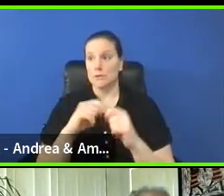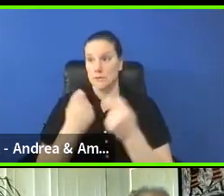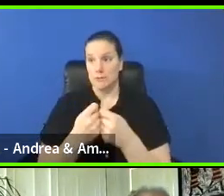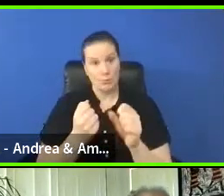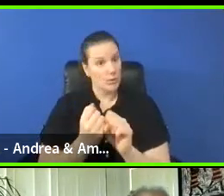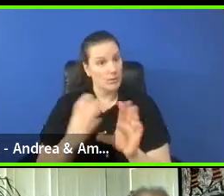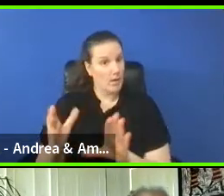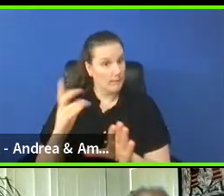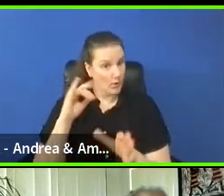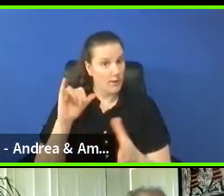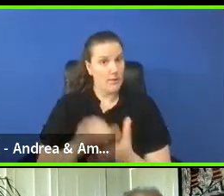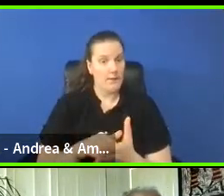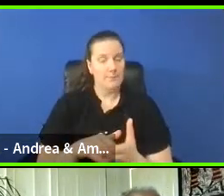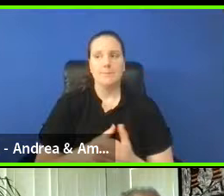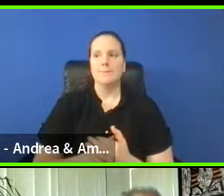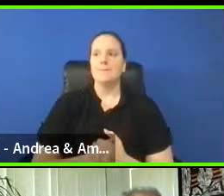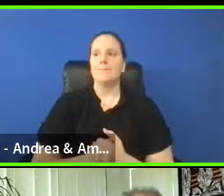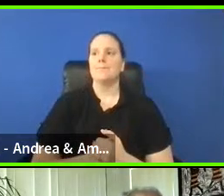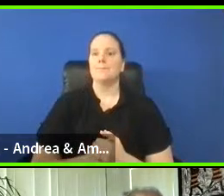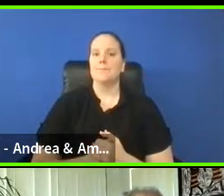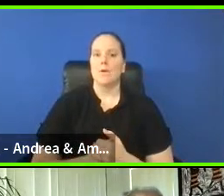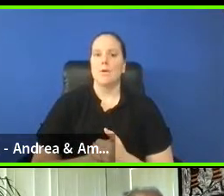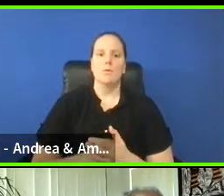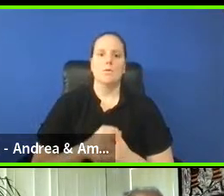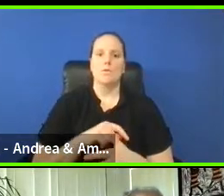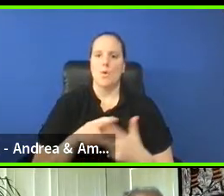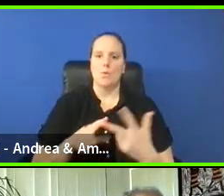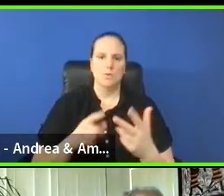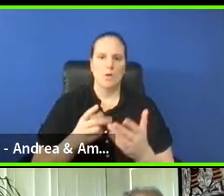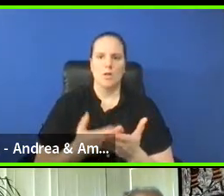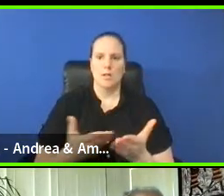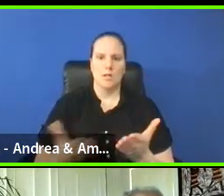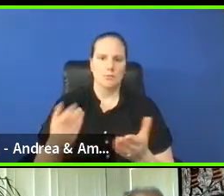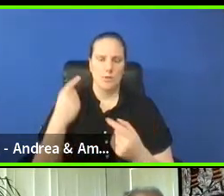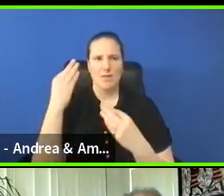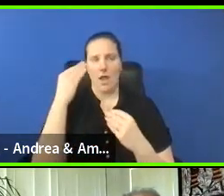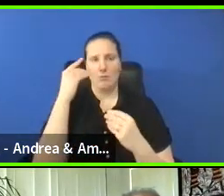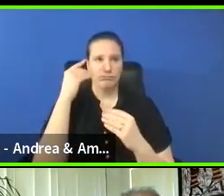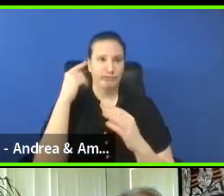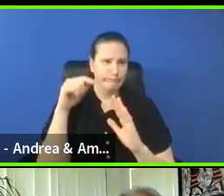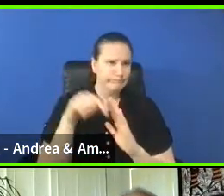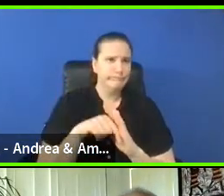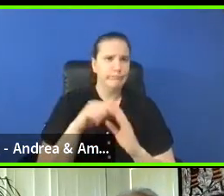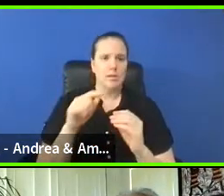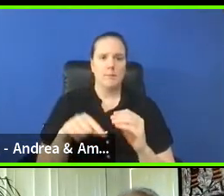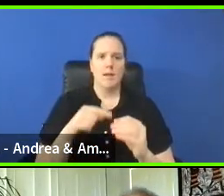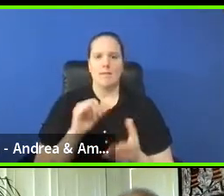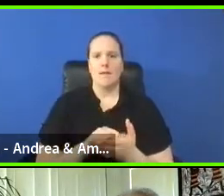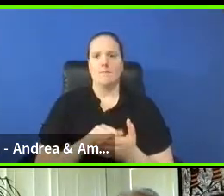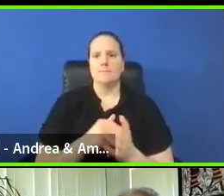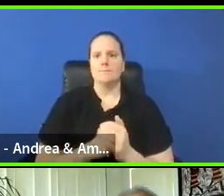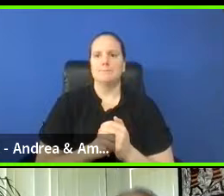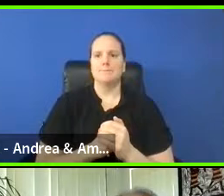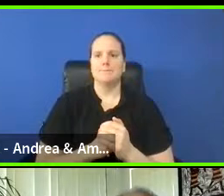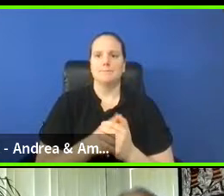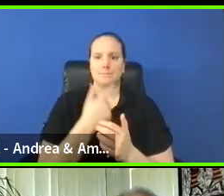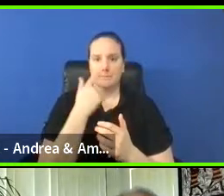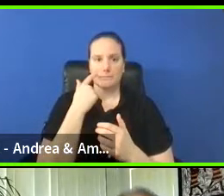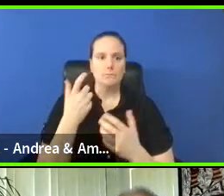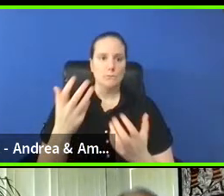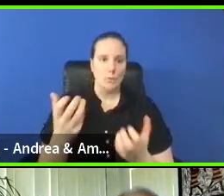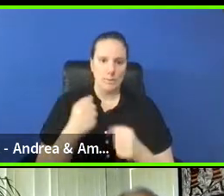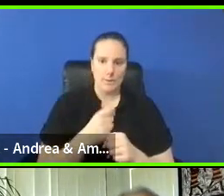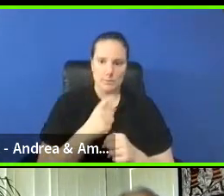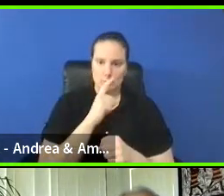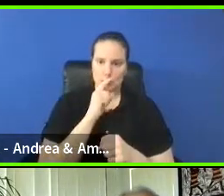that. But those are things that we've thought long and hard about. Because we want to make sure that